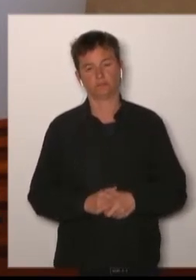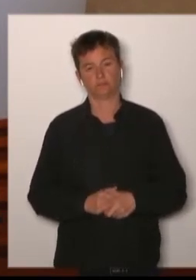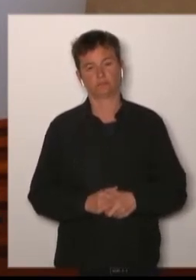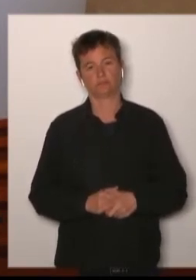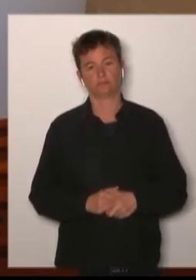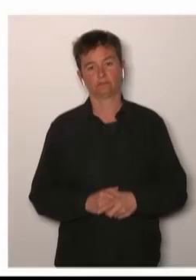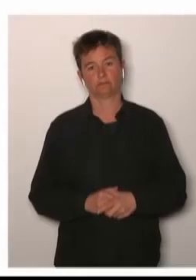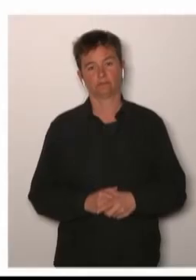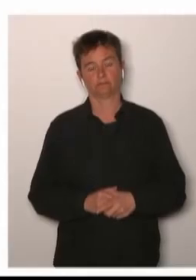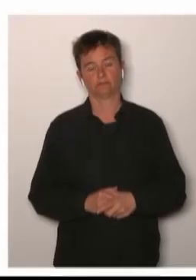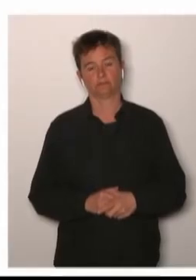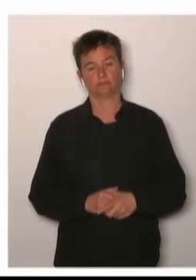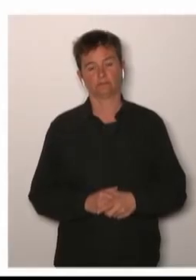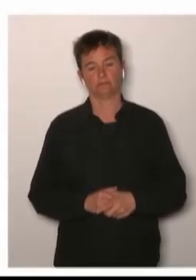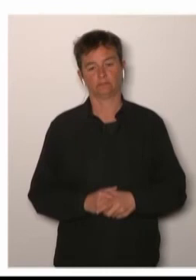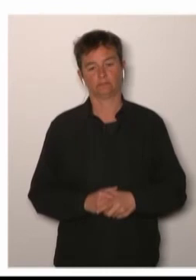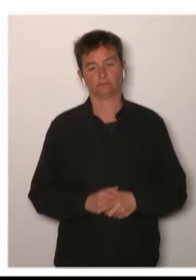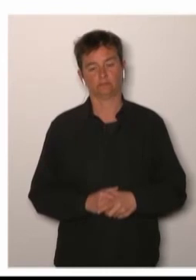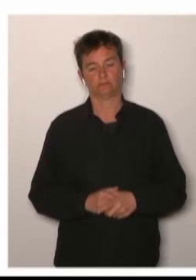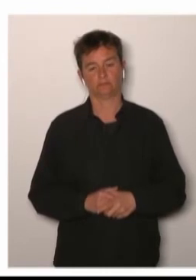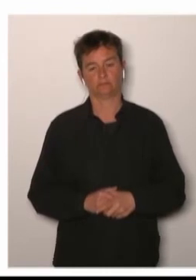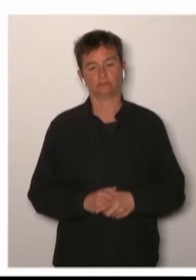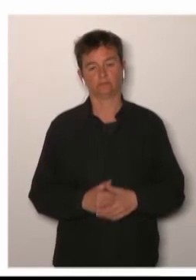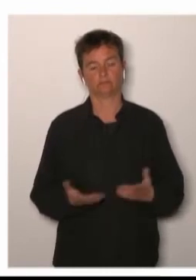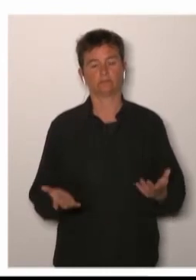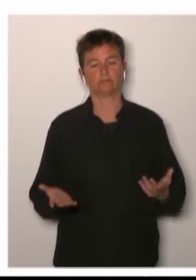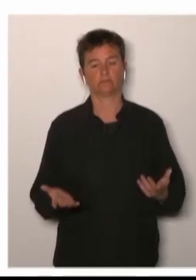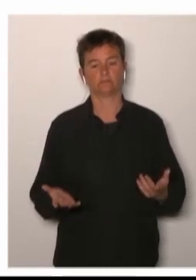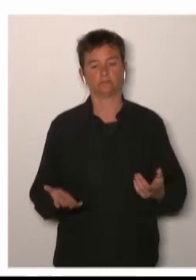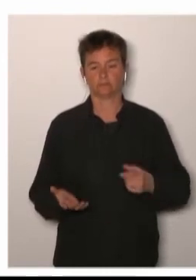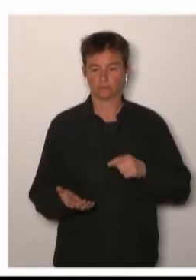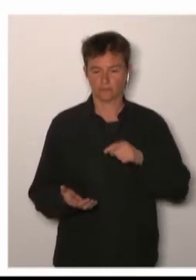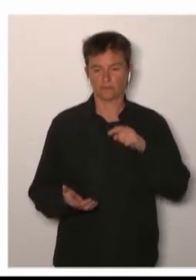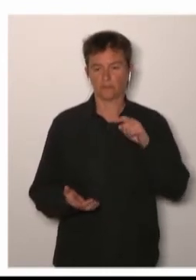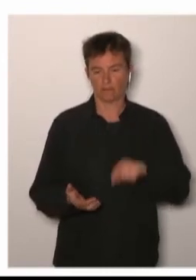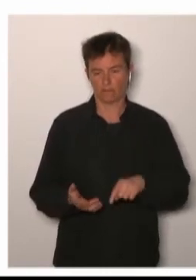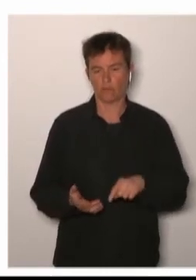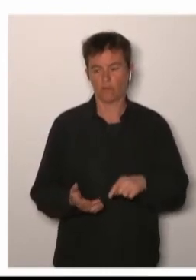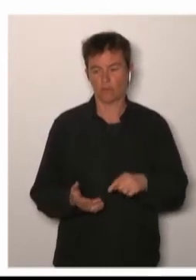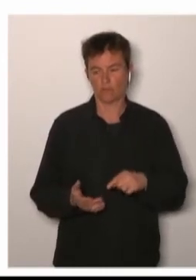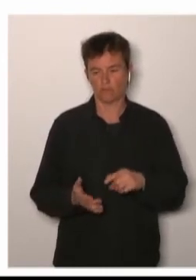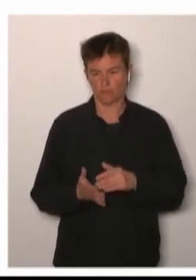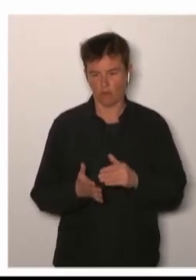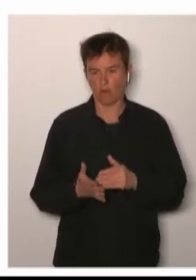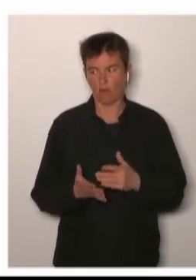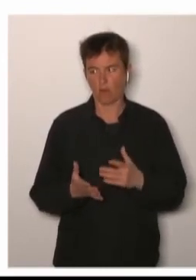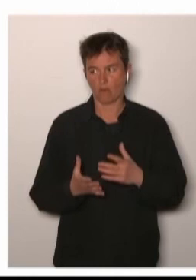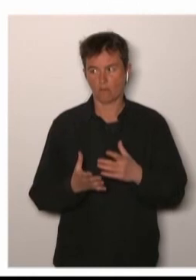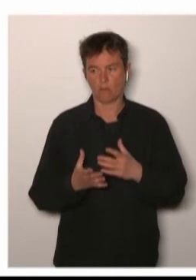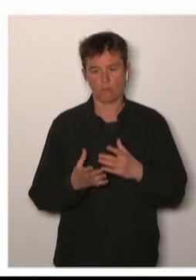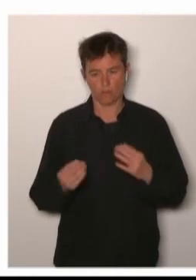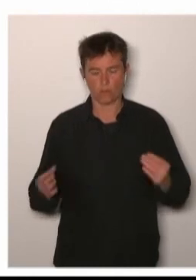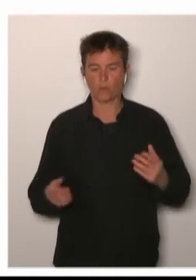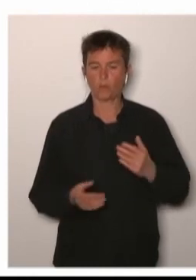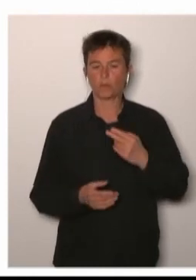in pediatric oncology. Can you comment on the efforts to get them on label, despite sometimes